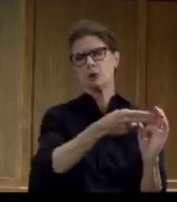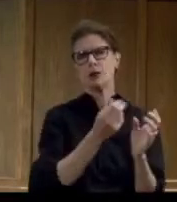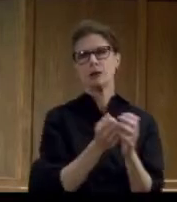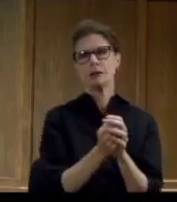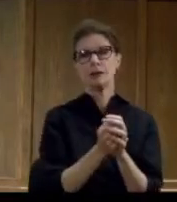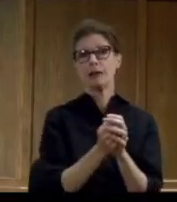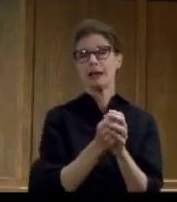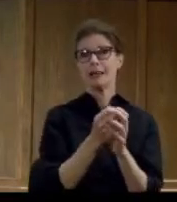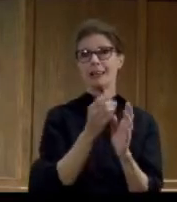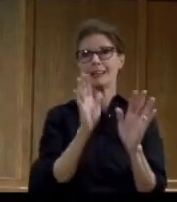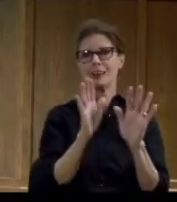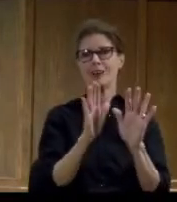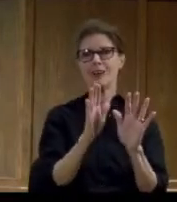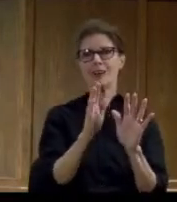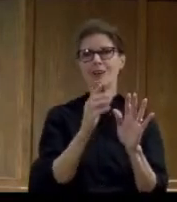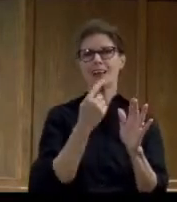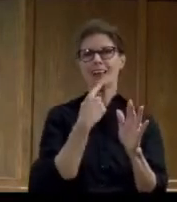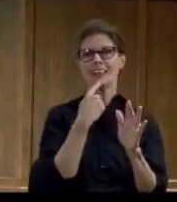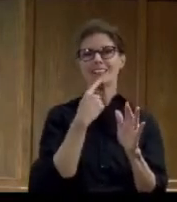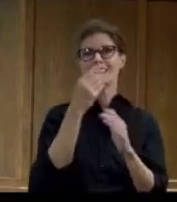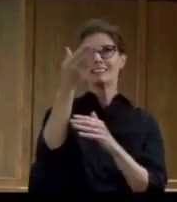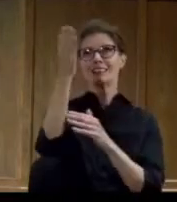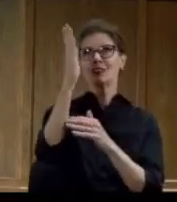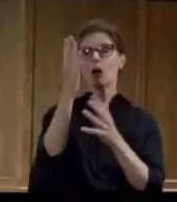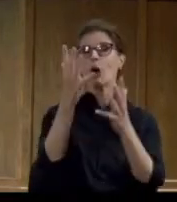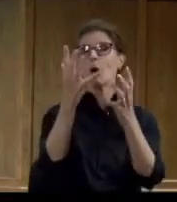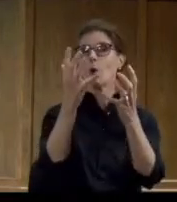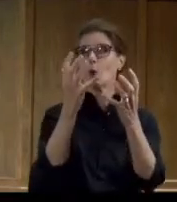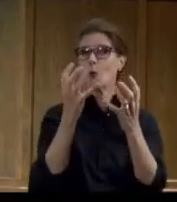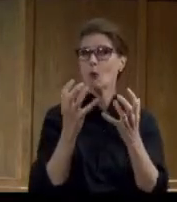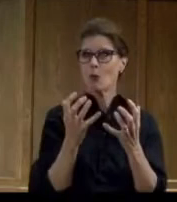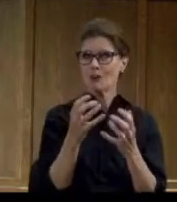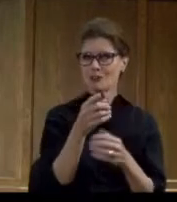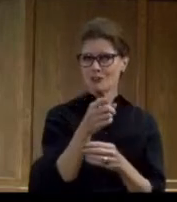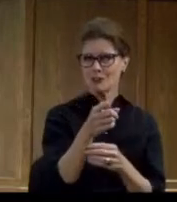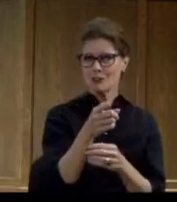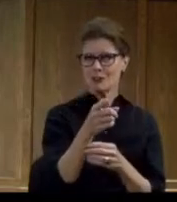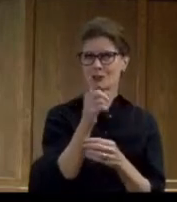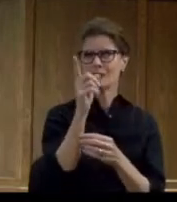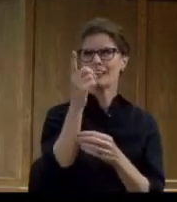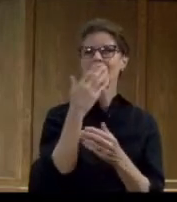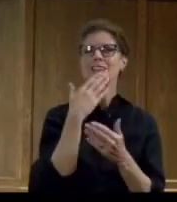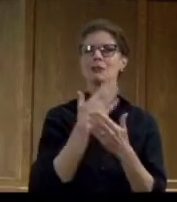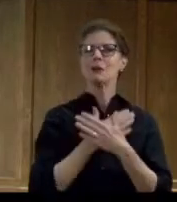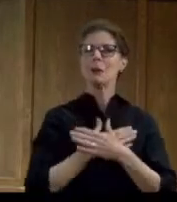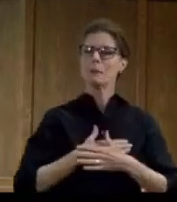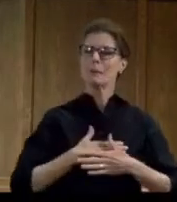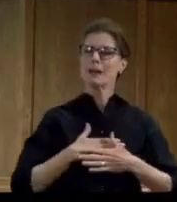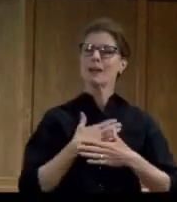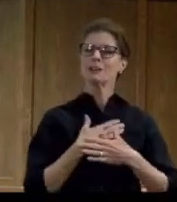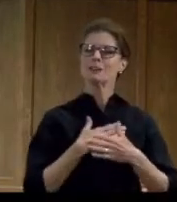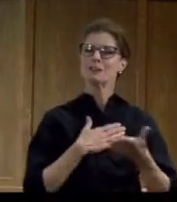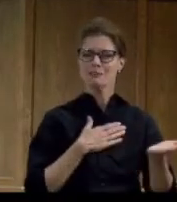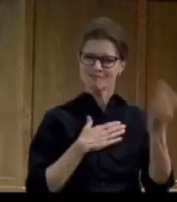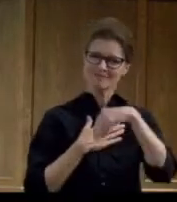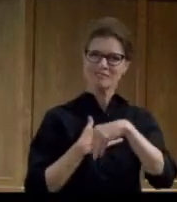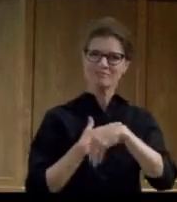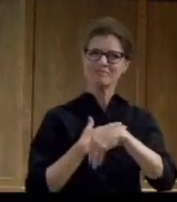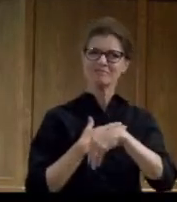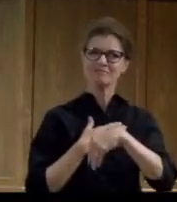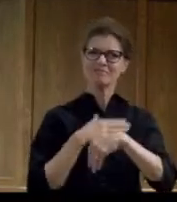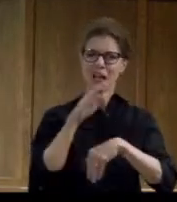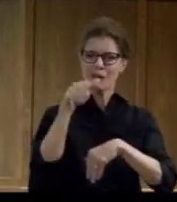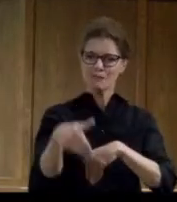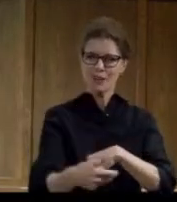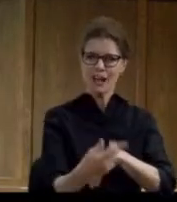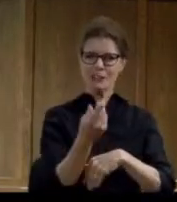he wants you. Like, it was his will, it was his good pleasure to invite you to be part of this plan. And so even